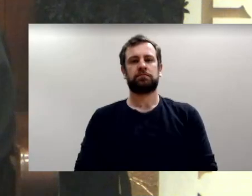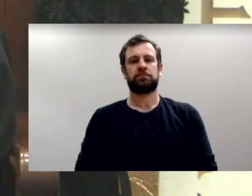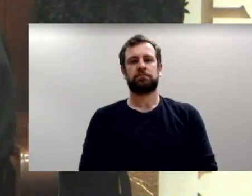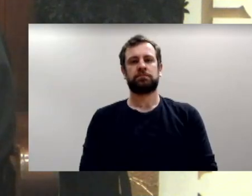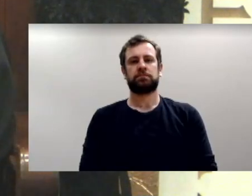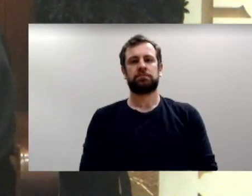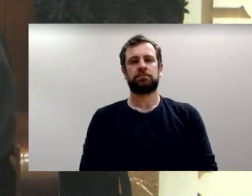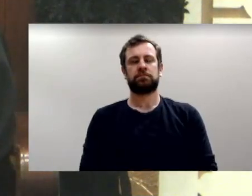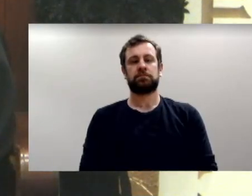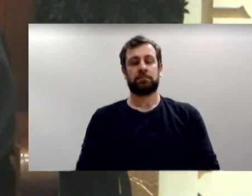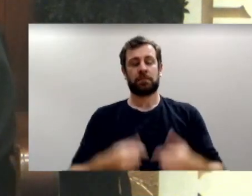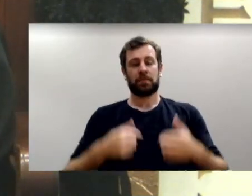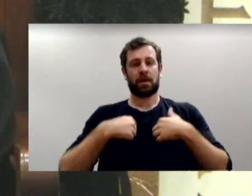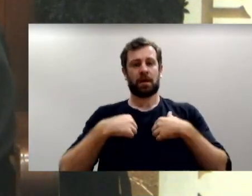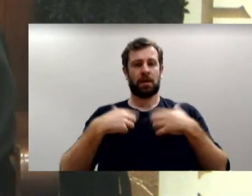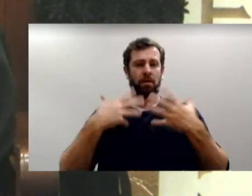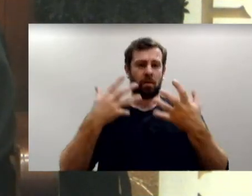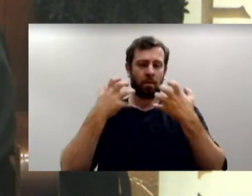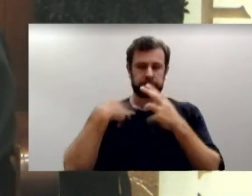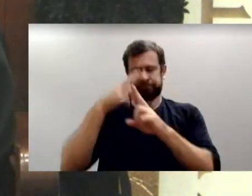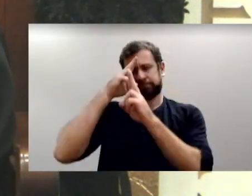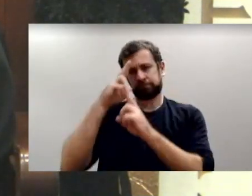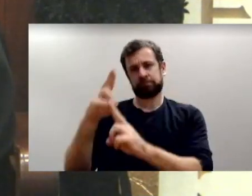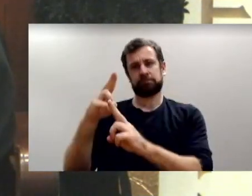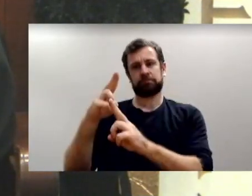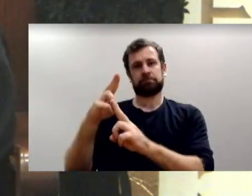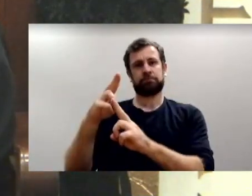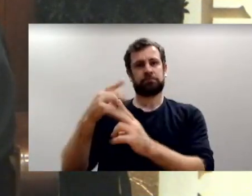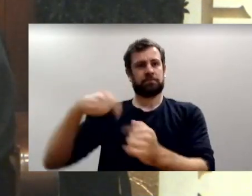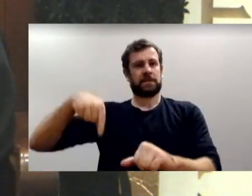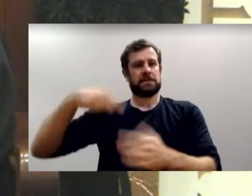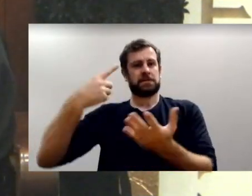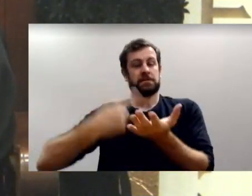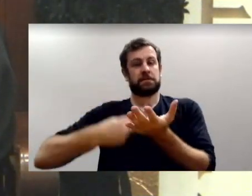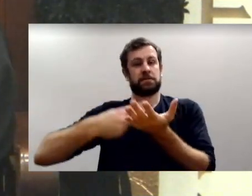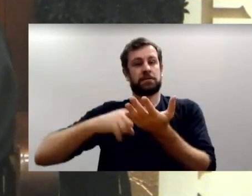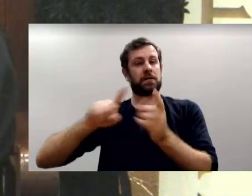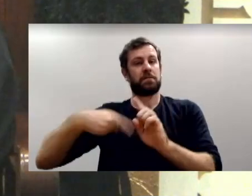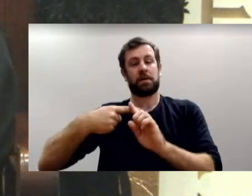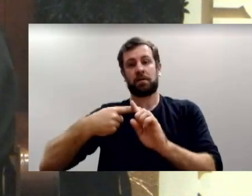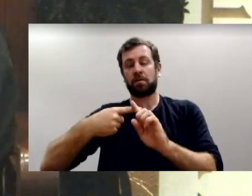And I would like to dedicate the discussion tonight about the